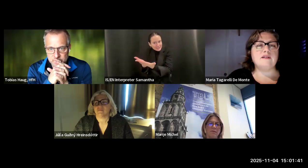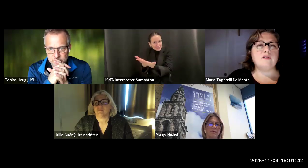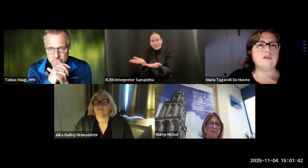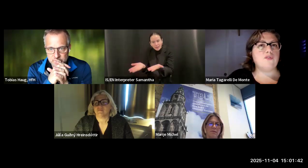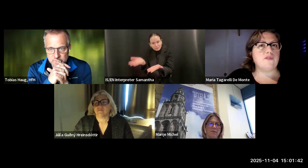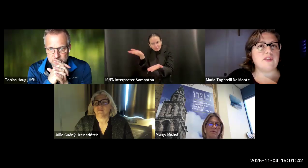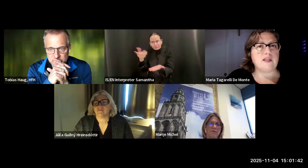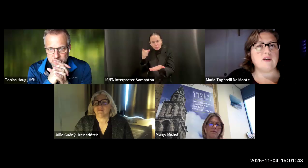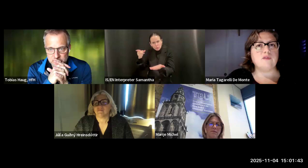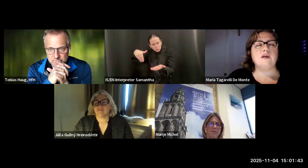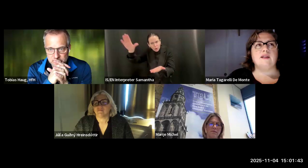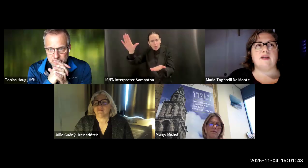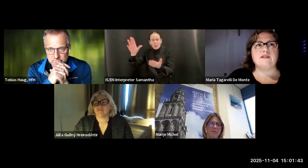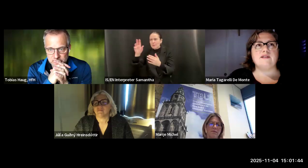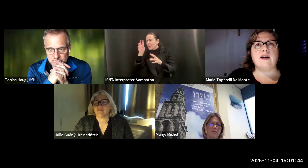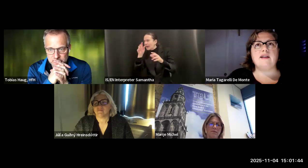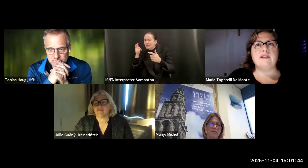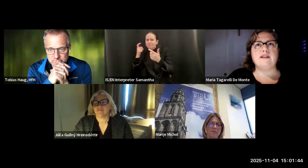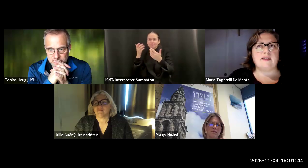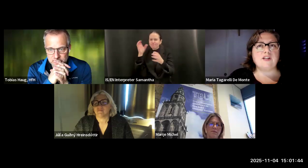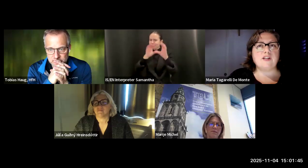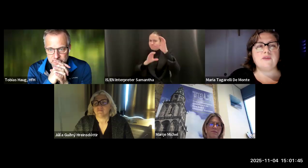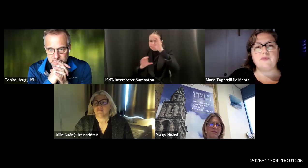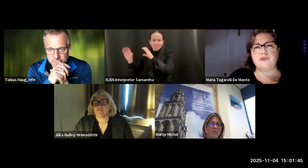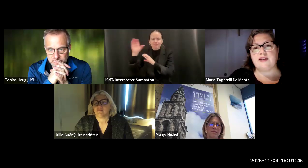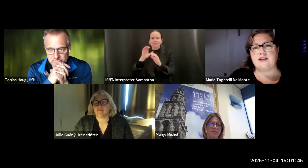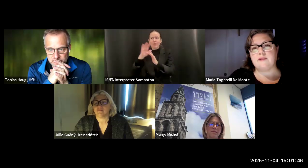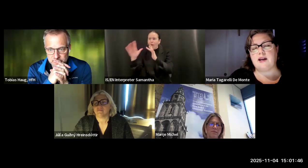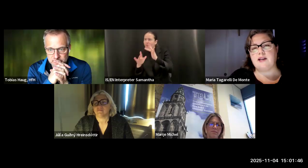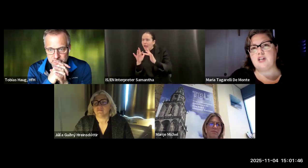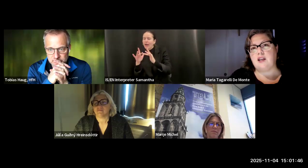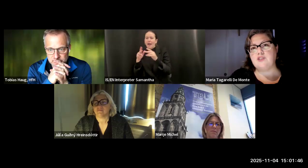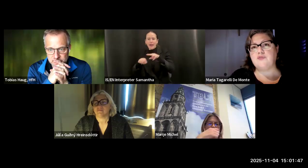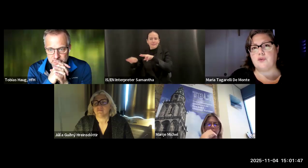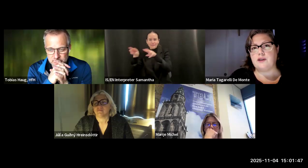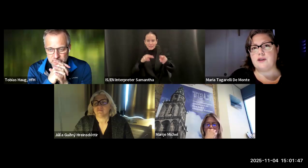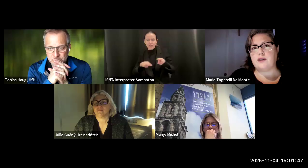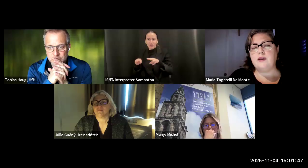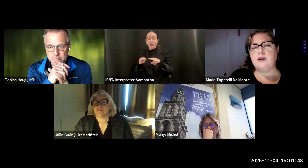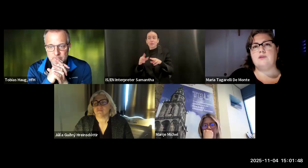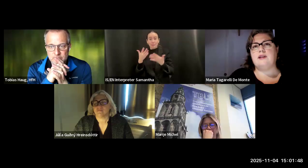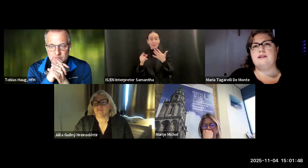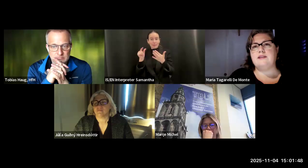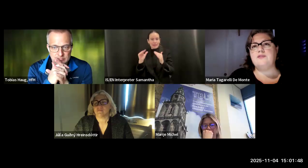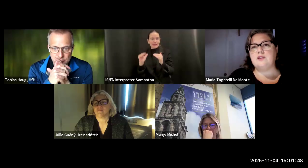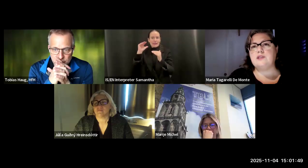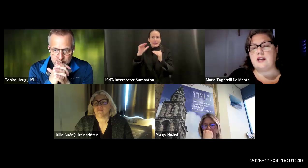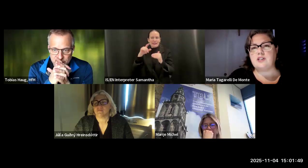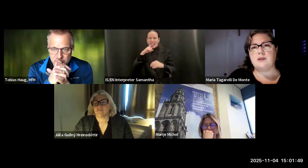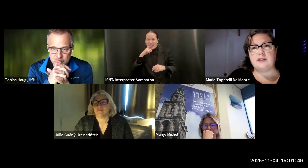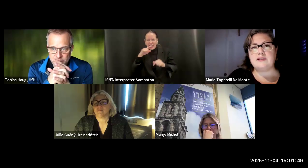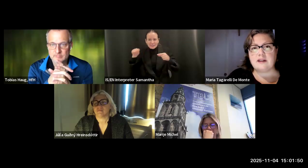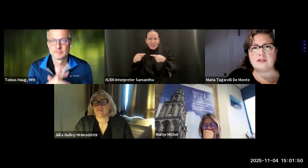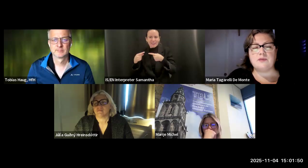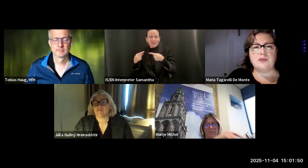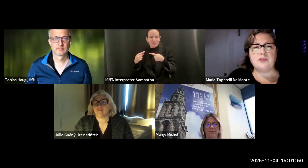for contents, look for videos that are signed that actually represent some kind of challenge for them, so that these videos